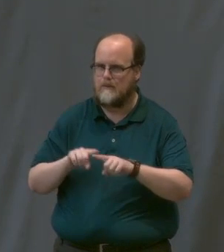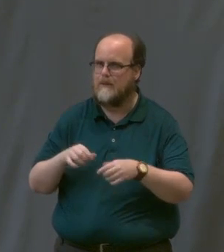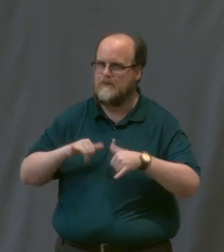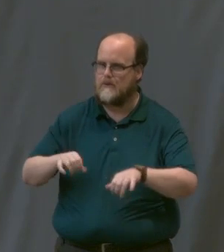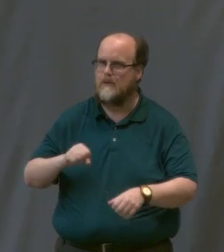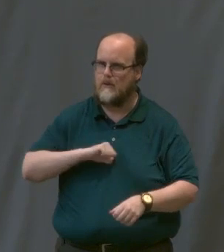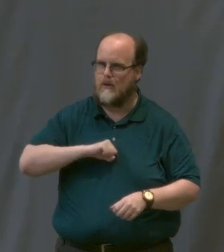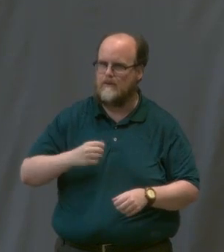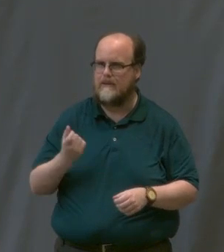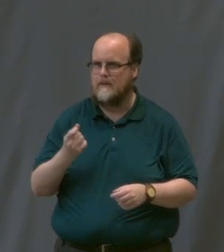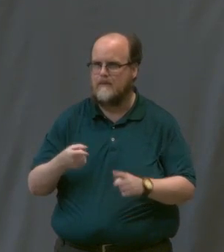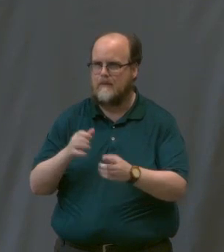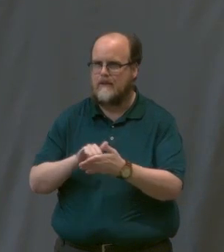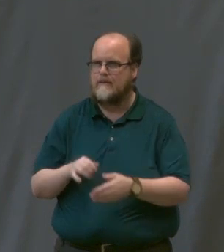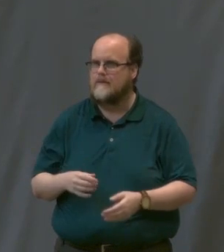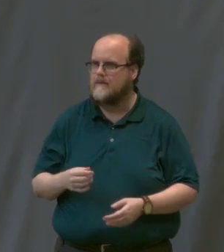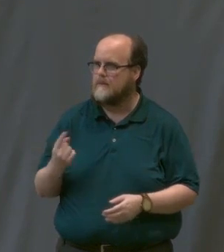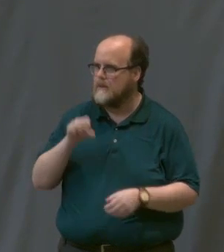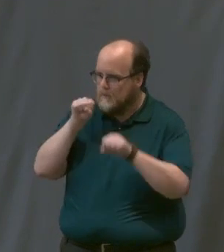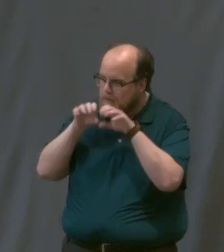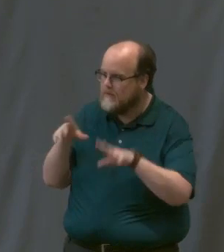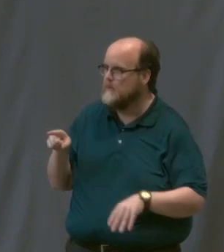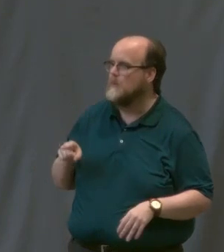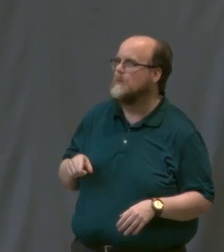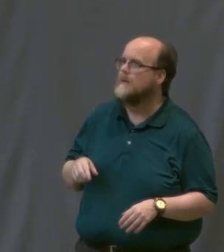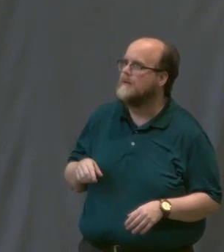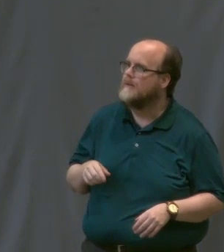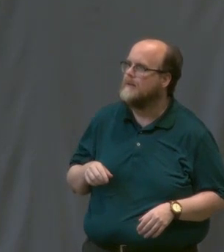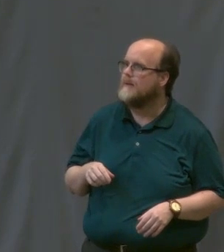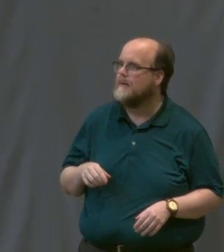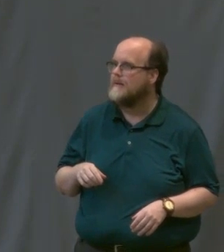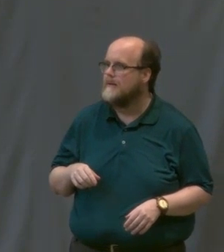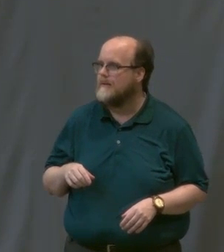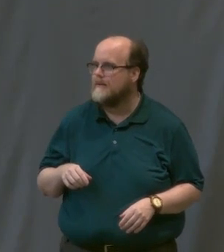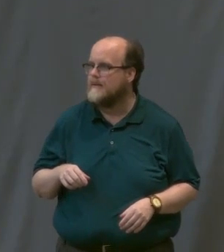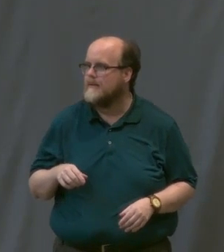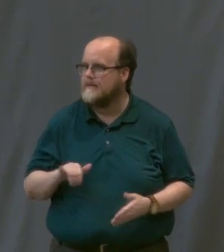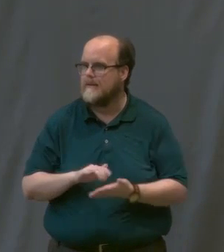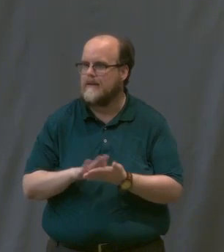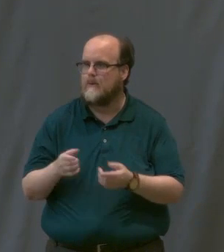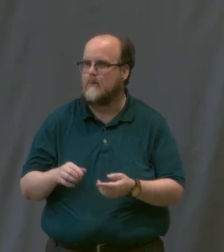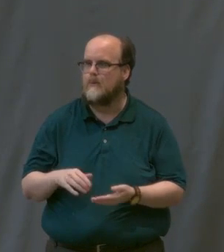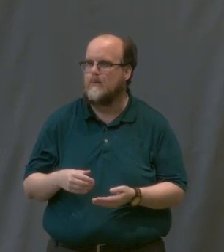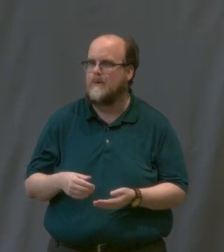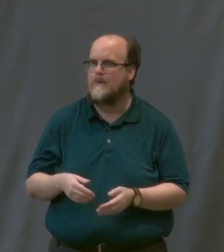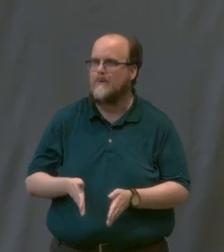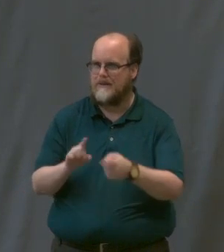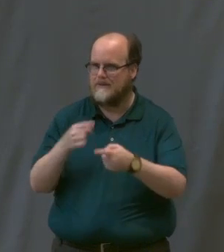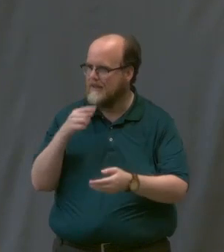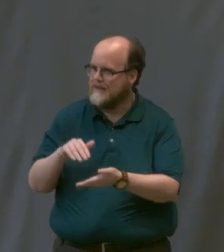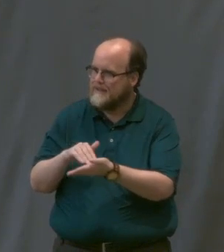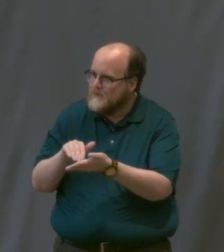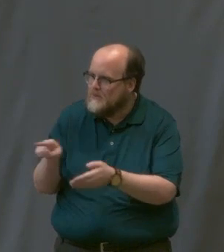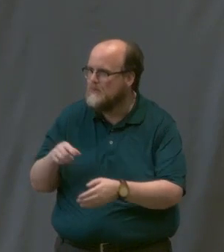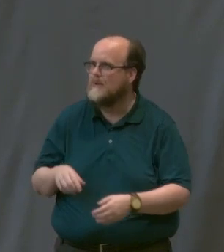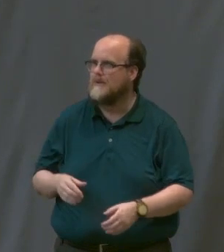little bit. Somebody says bless you, it's a nice way of saying excuse you. Go do